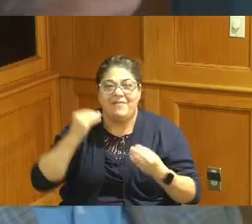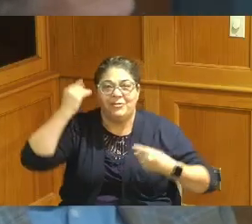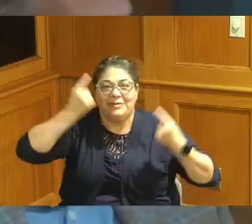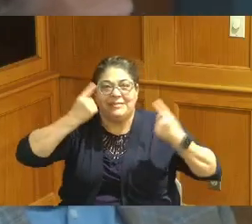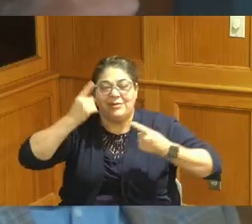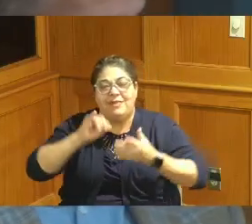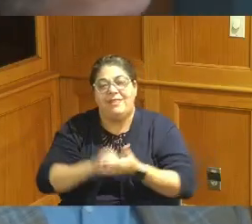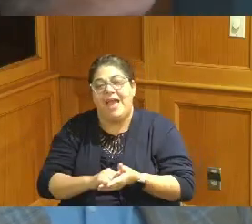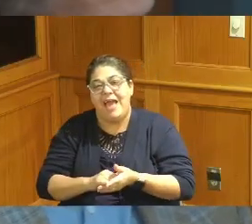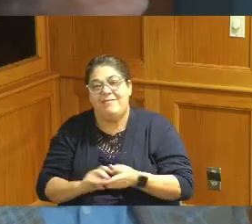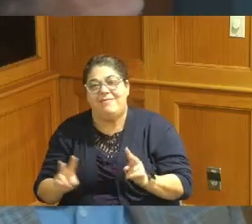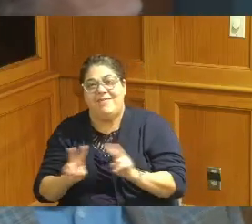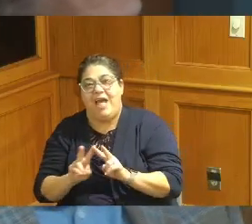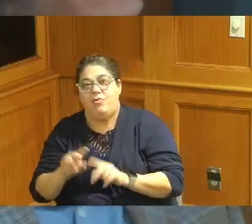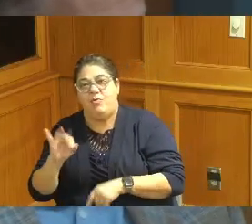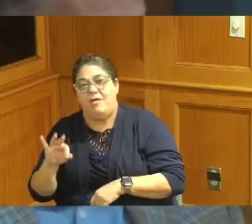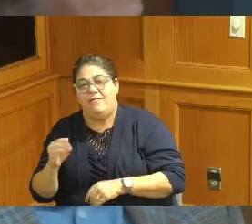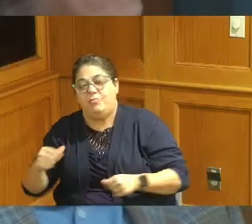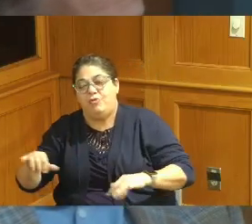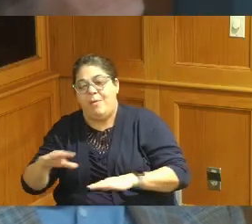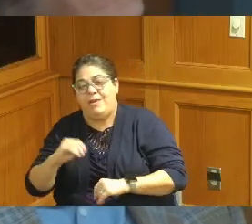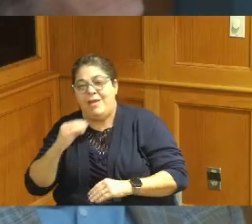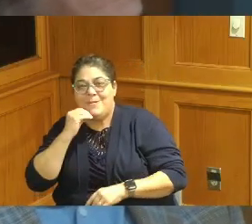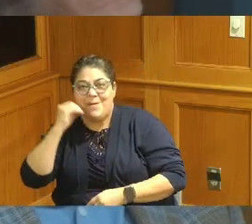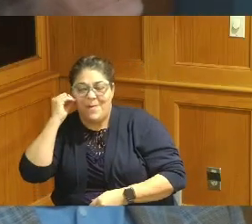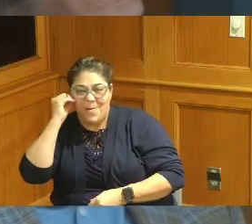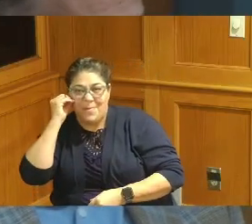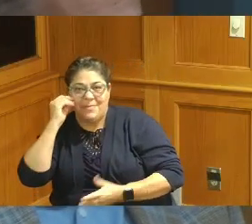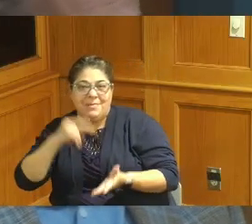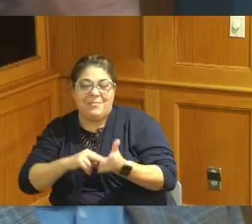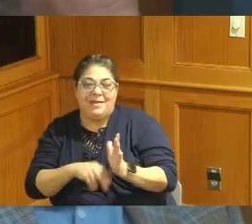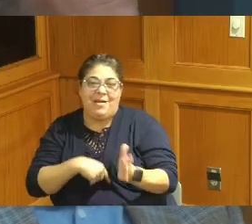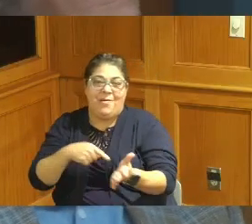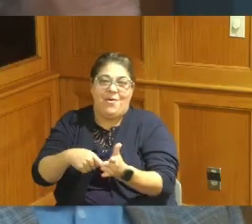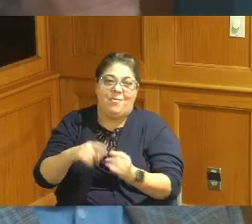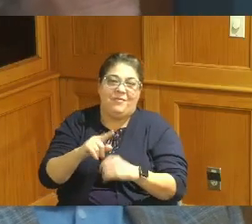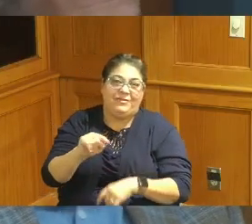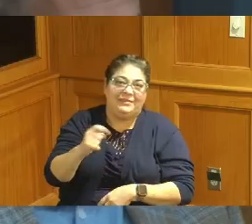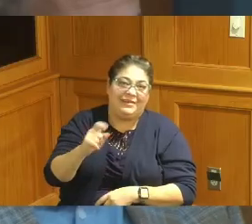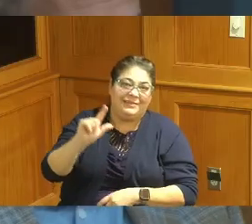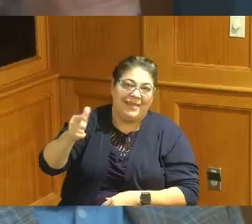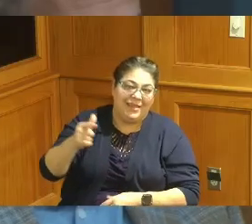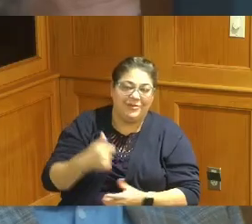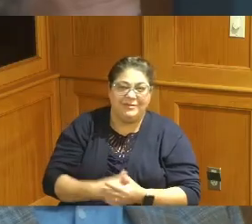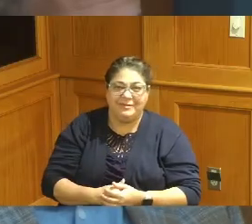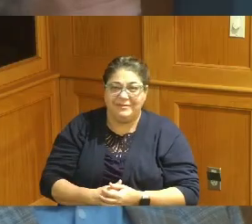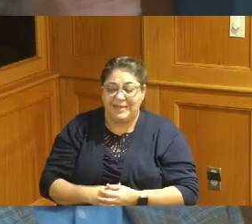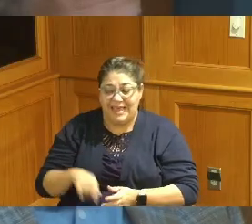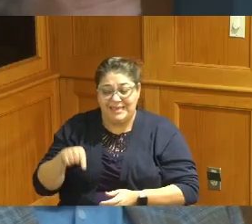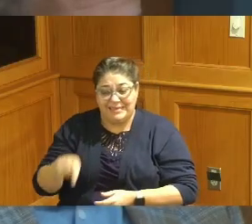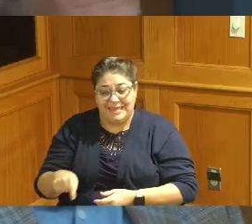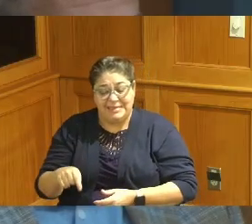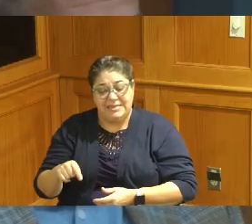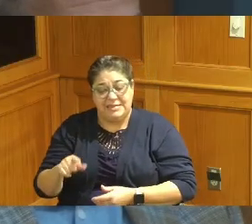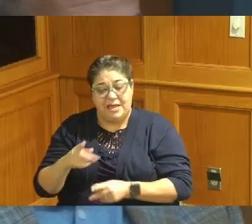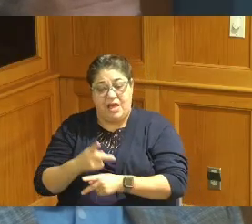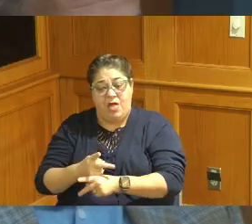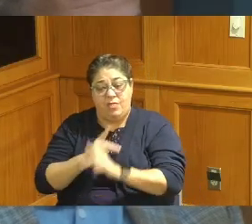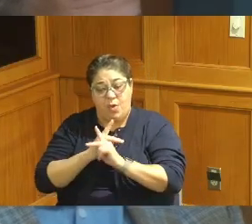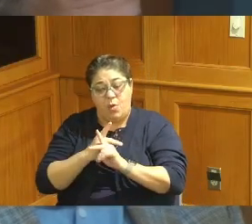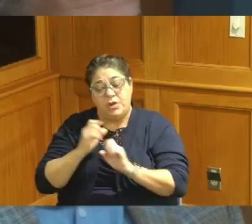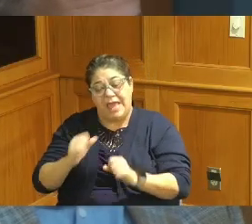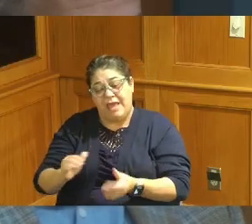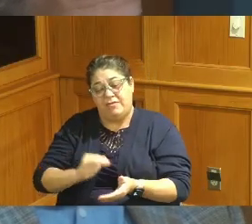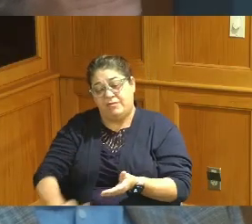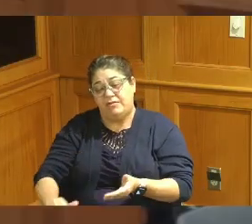homes. So I'm just glad you brought out some of those components. On this loan program, is this a forgivable loan or can it be a forgivable